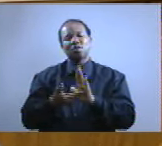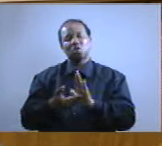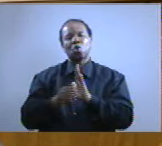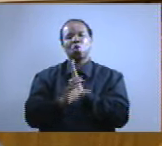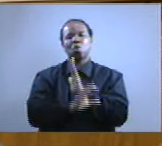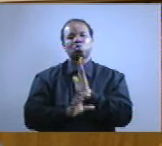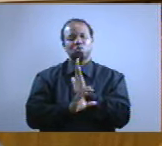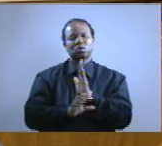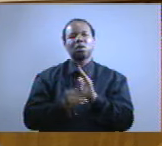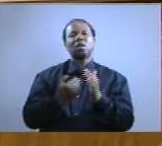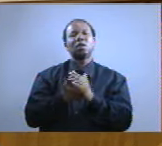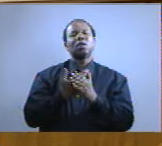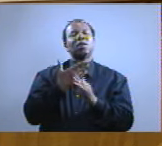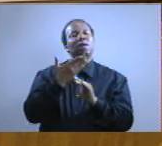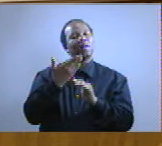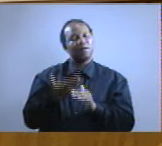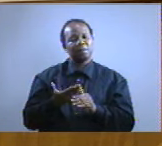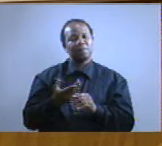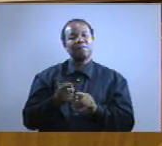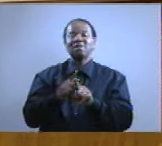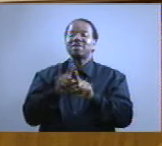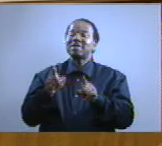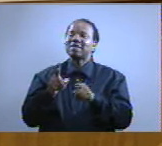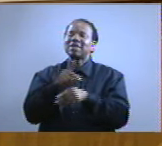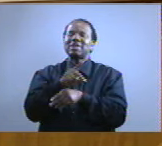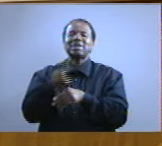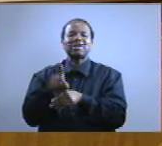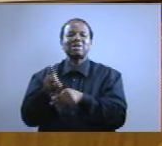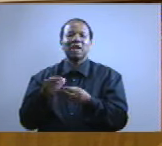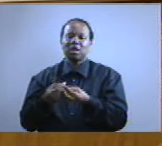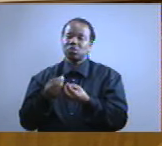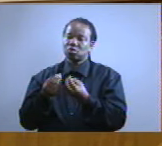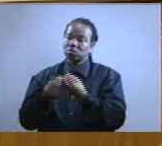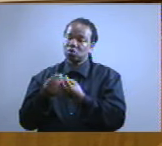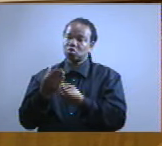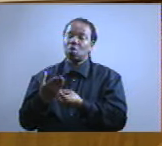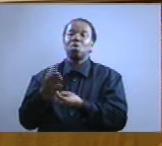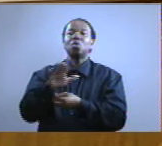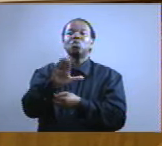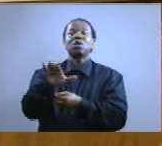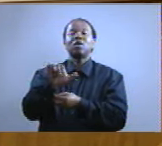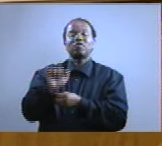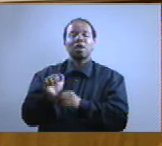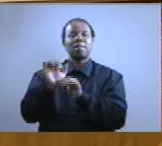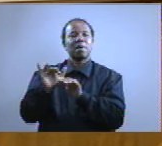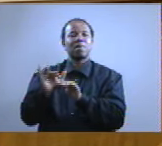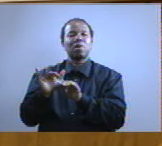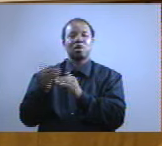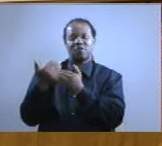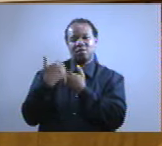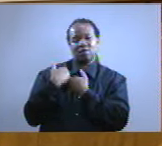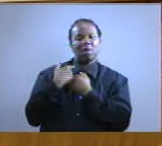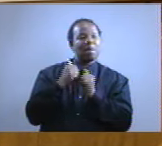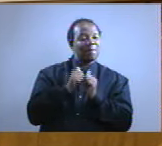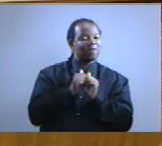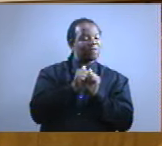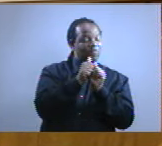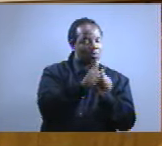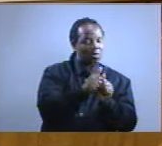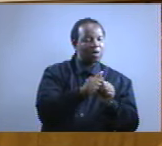part of a package of measures designed to give effect to the Republic of South Africa's obligations under international conventions